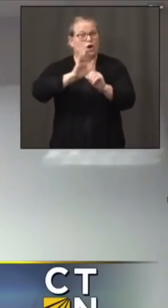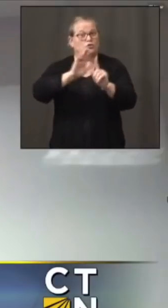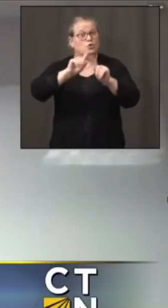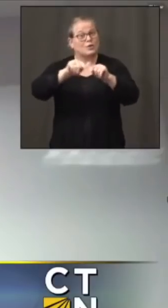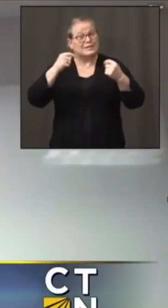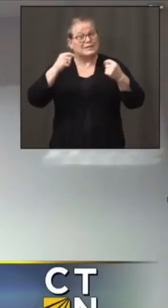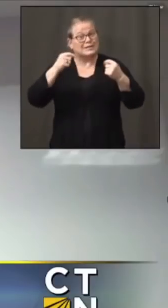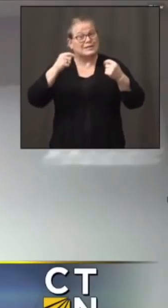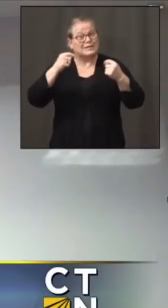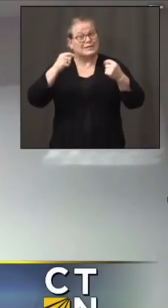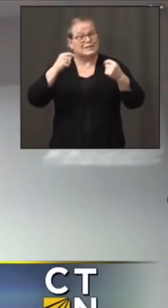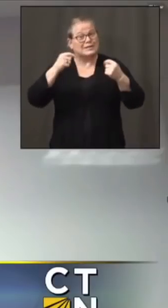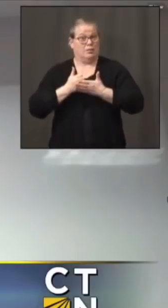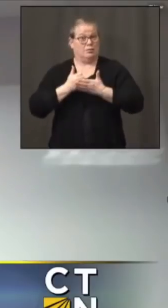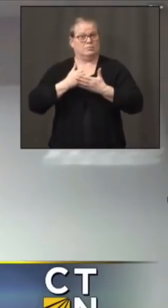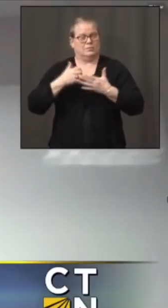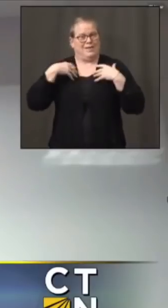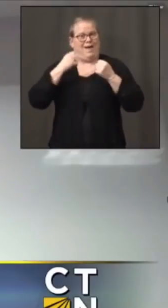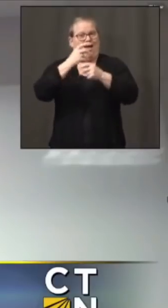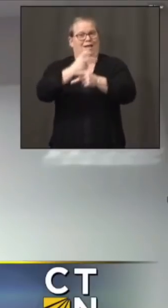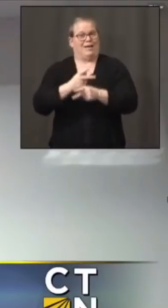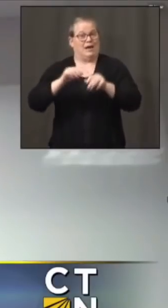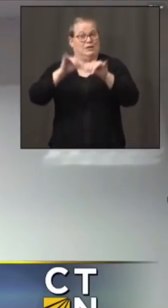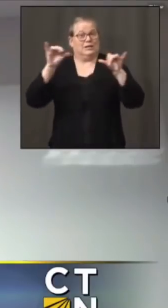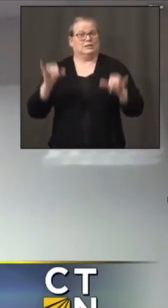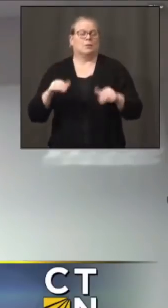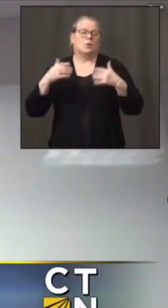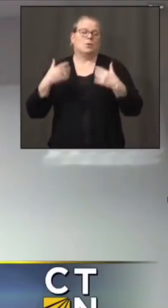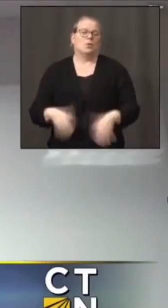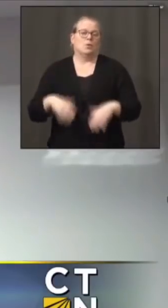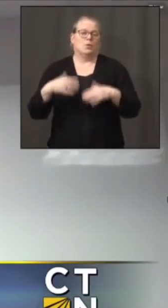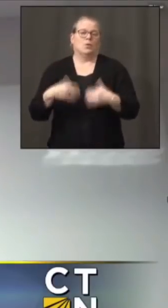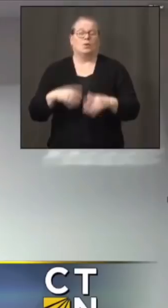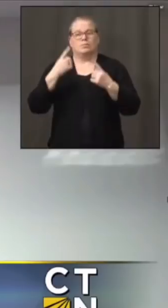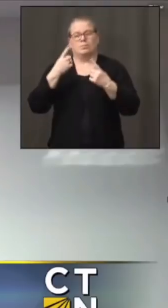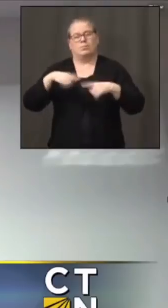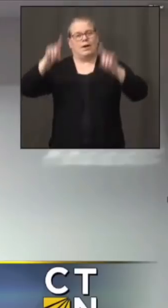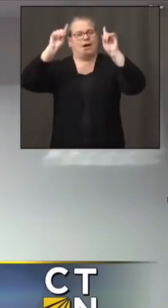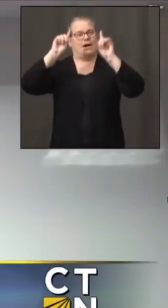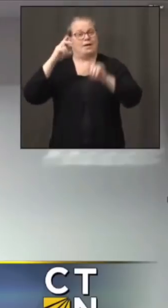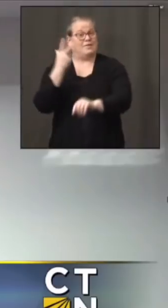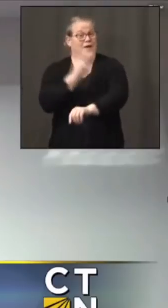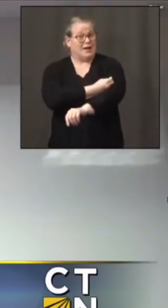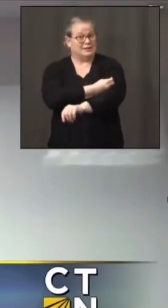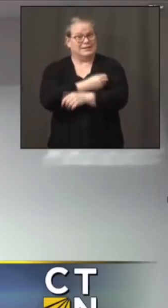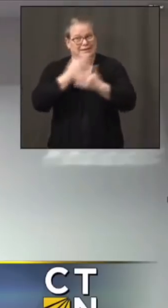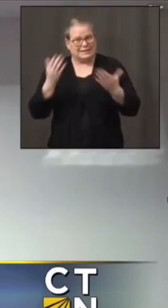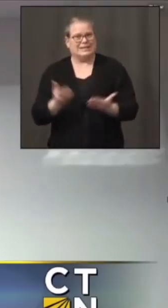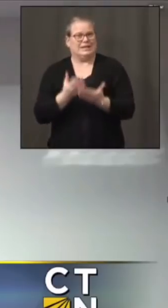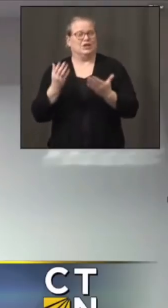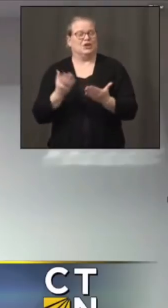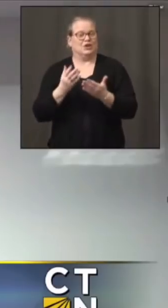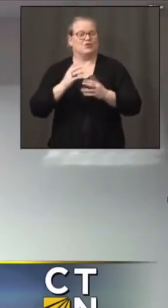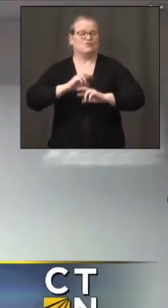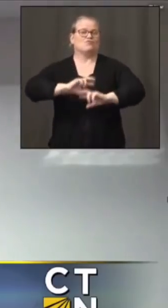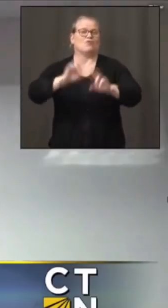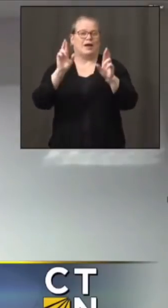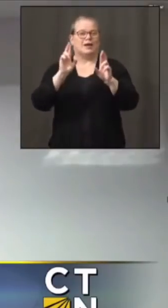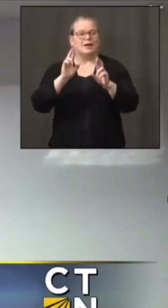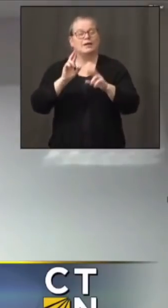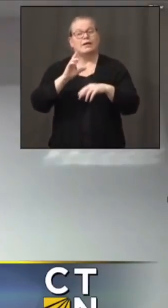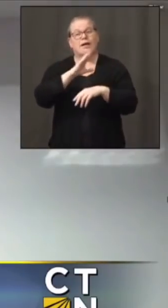system, exponentially to ensure that not just the vaccine is here now and ready for administration, but in our quest to ensure that